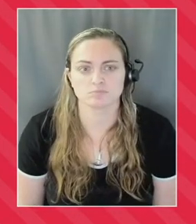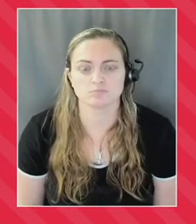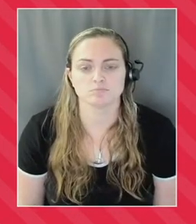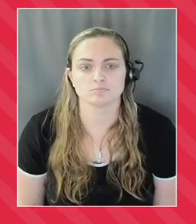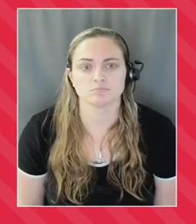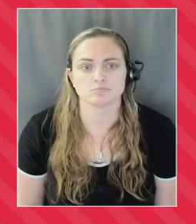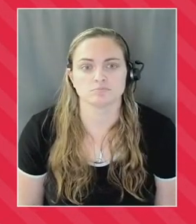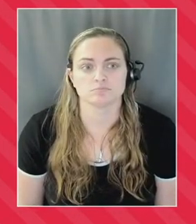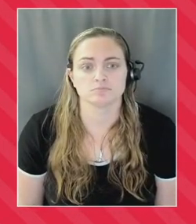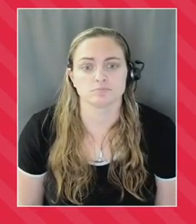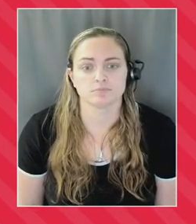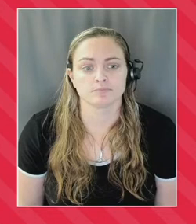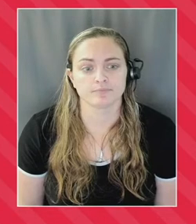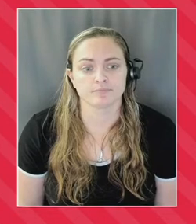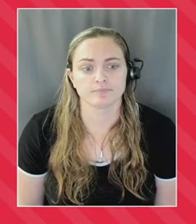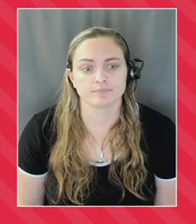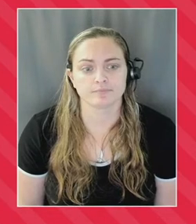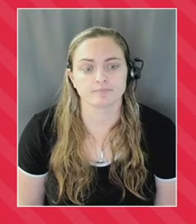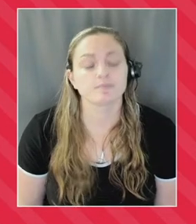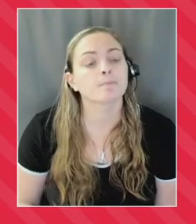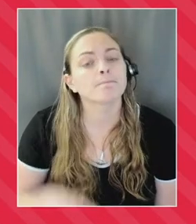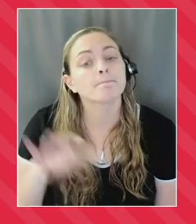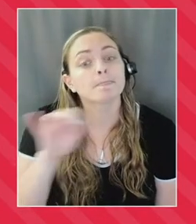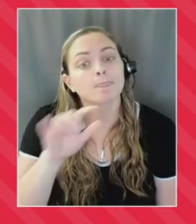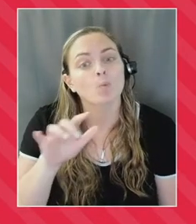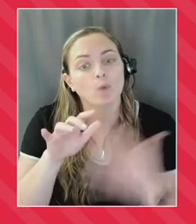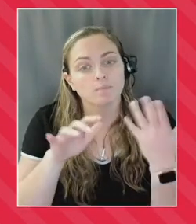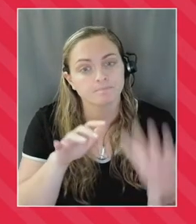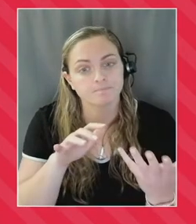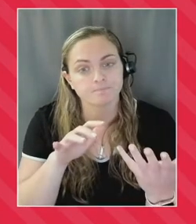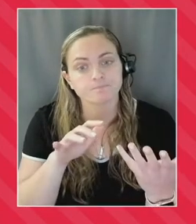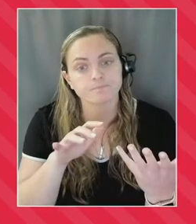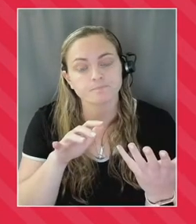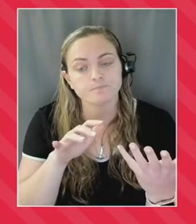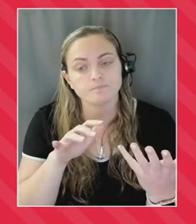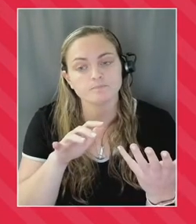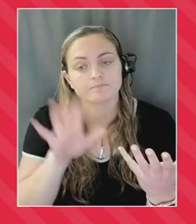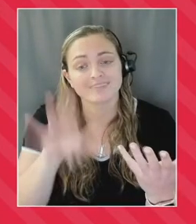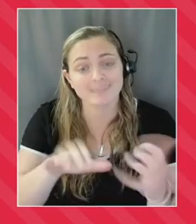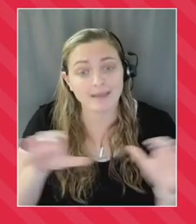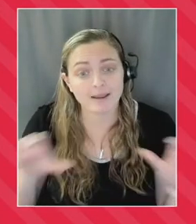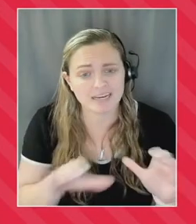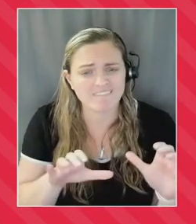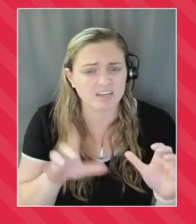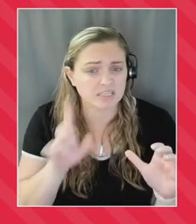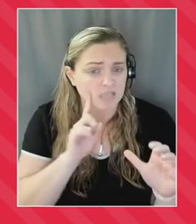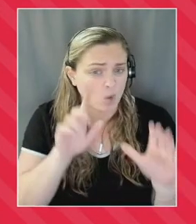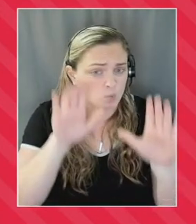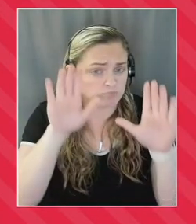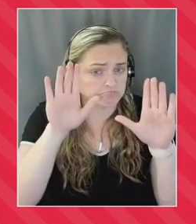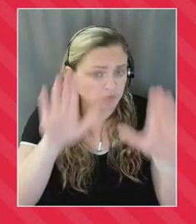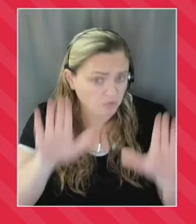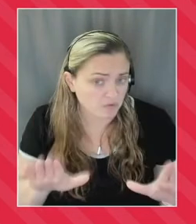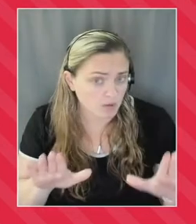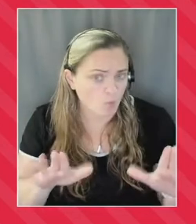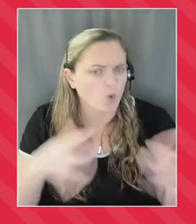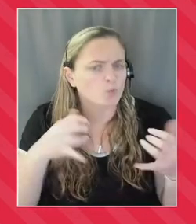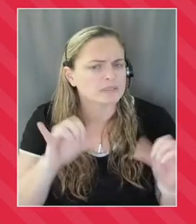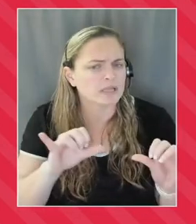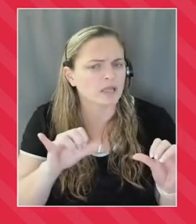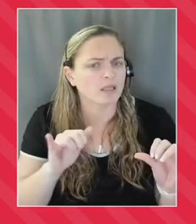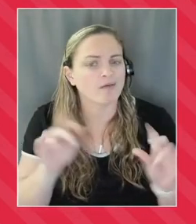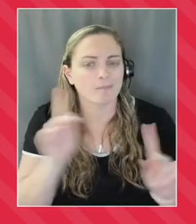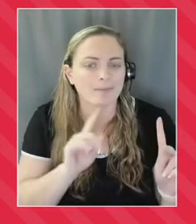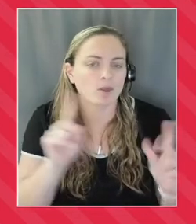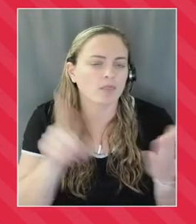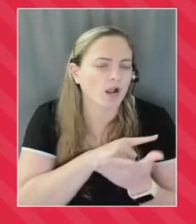That's great. Well, even though that activity sounds terrific, we're still going to have critics and